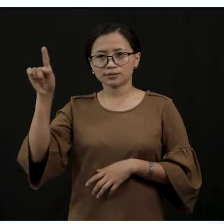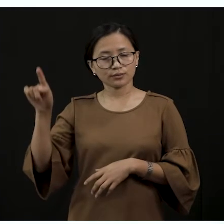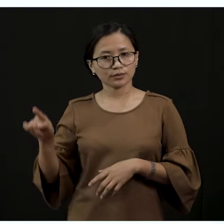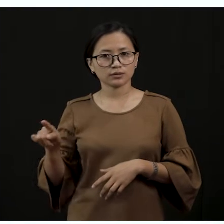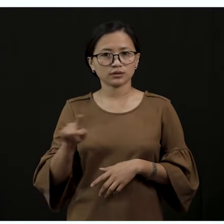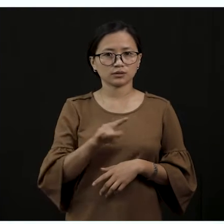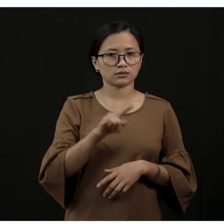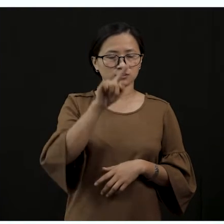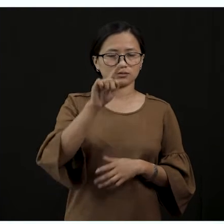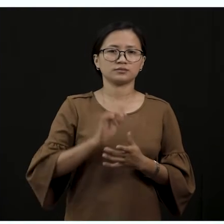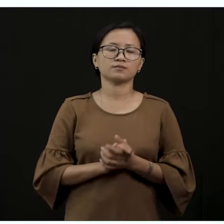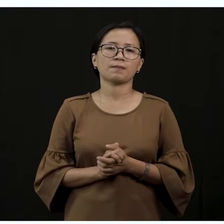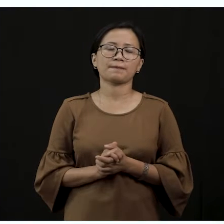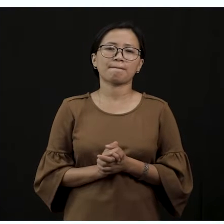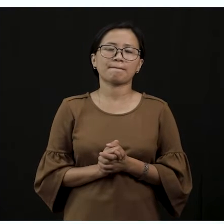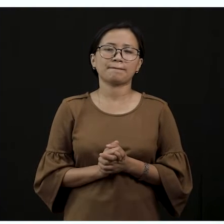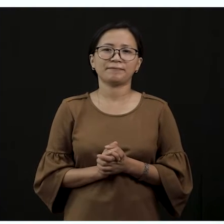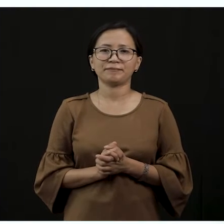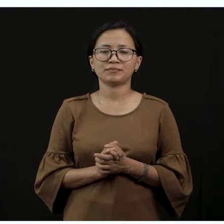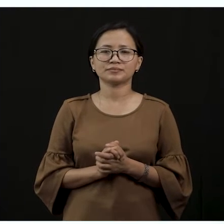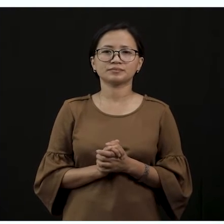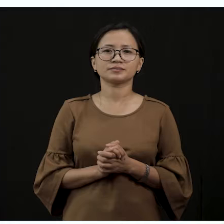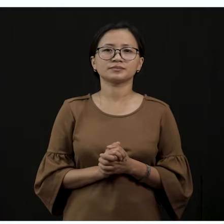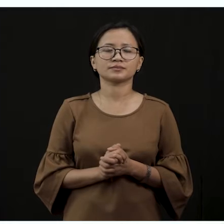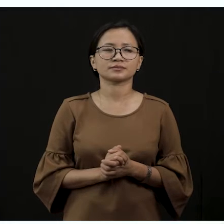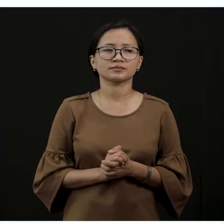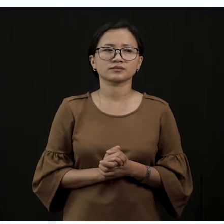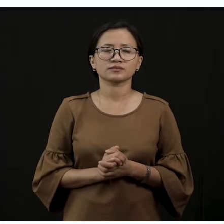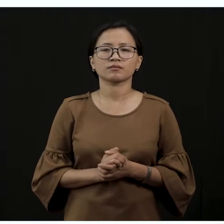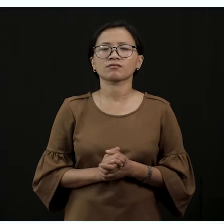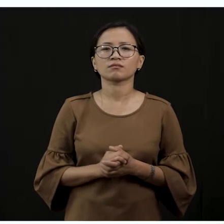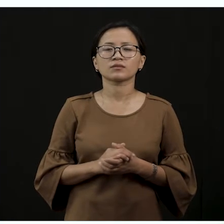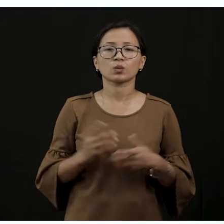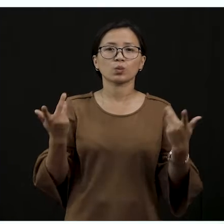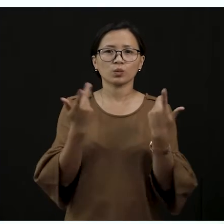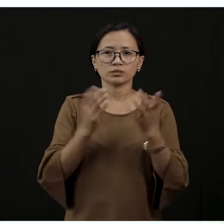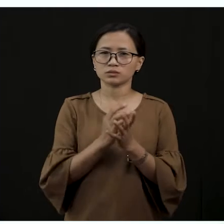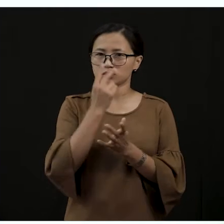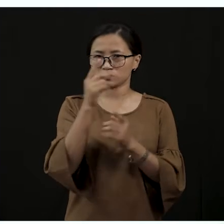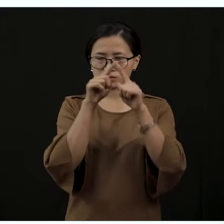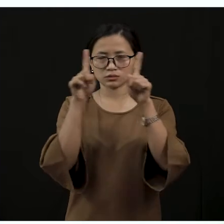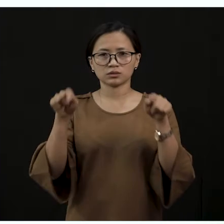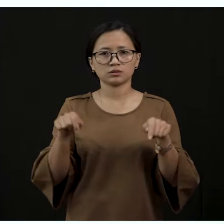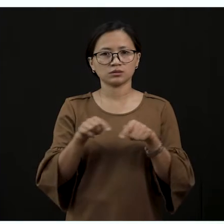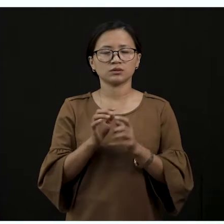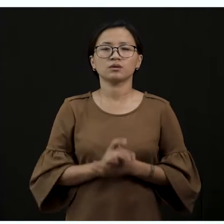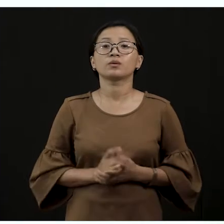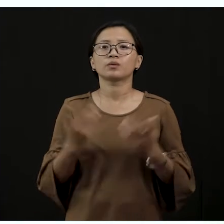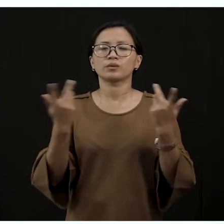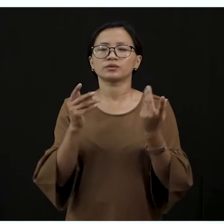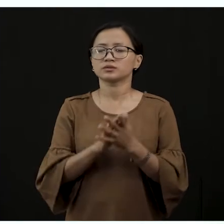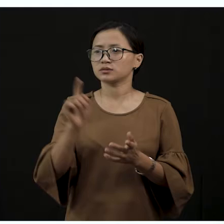R-E-C-T-A-N-G-L-E. Rectangle. Rectangle. Then, this is